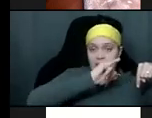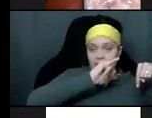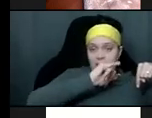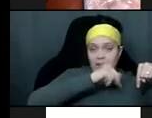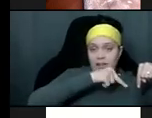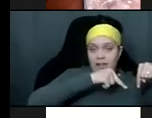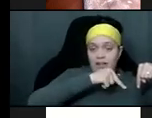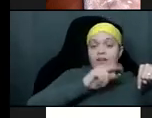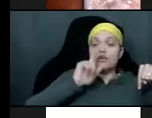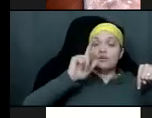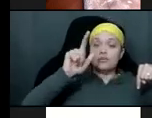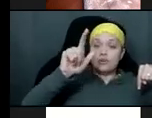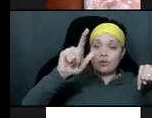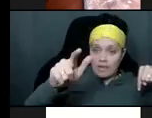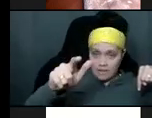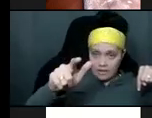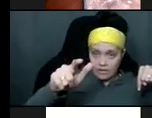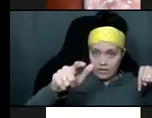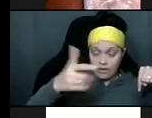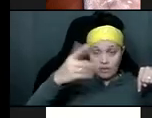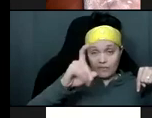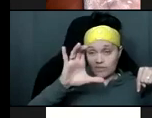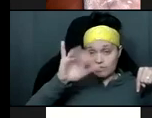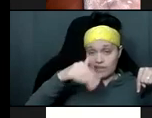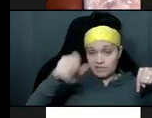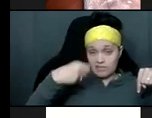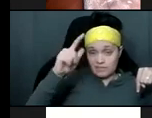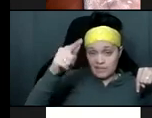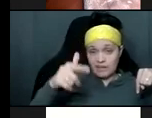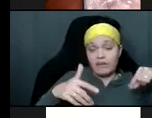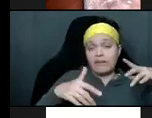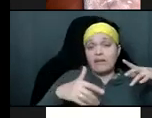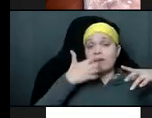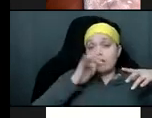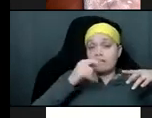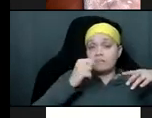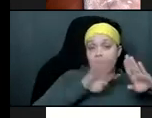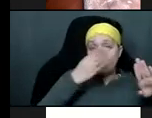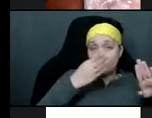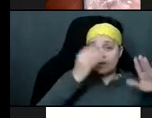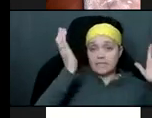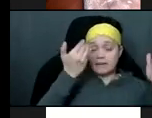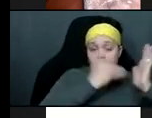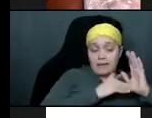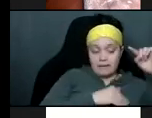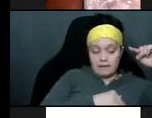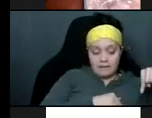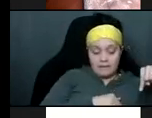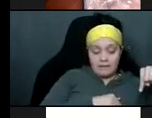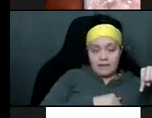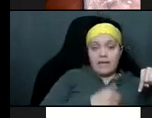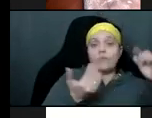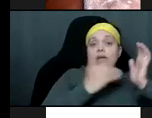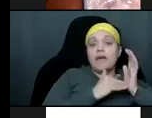So later, maybe hundreds of thousands of years, the hotspot opens up again. And we